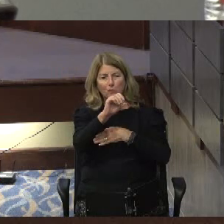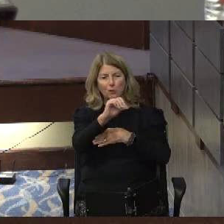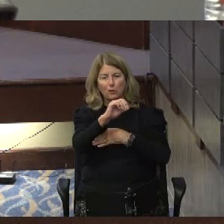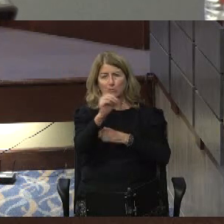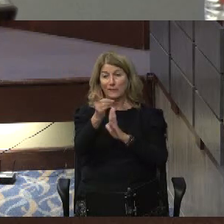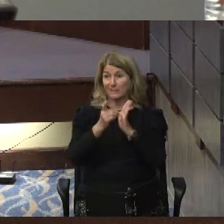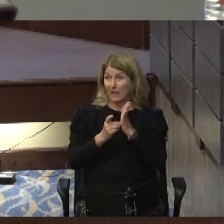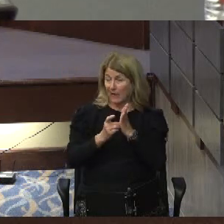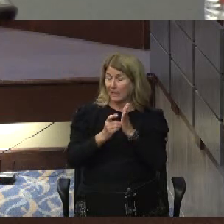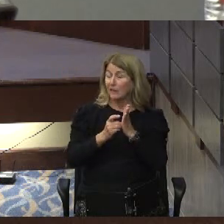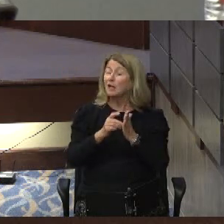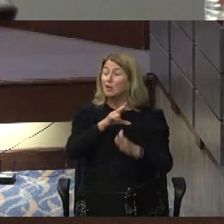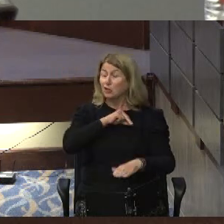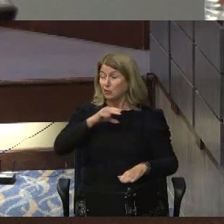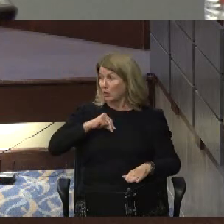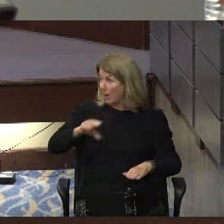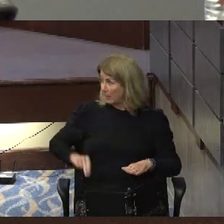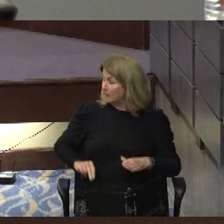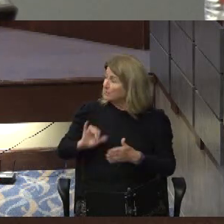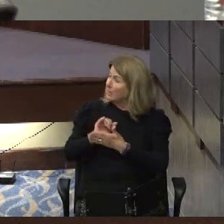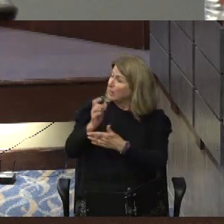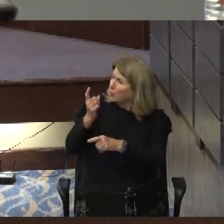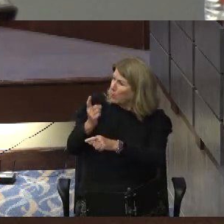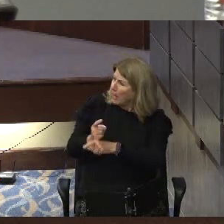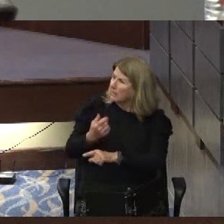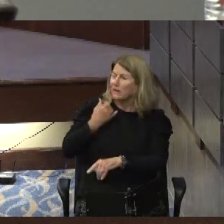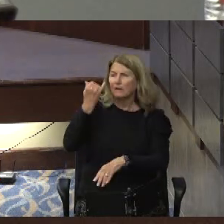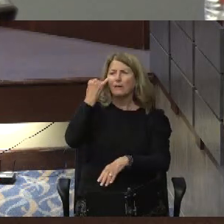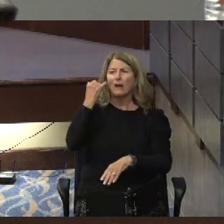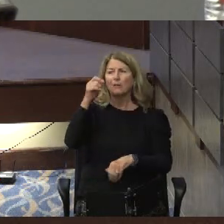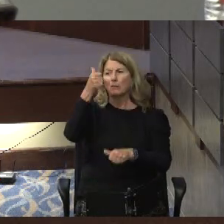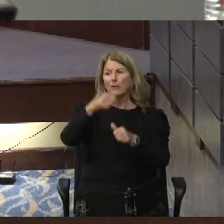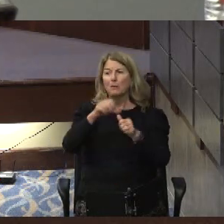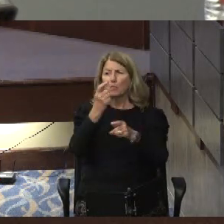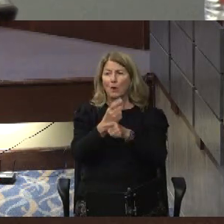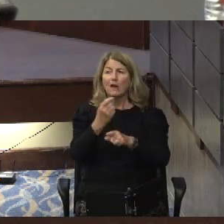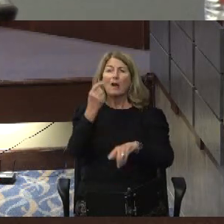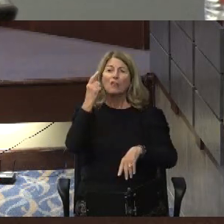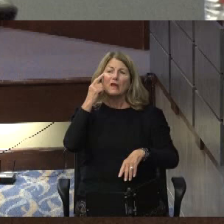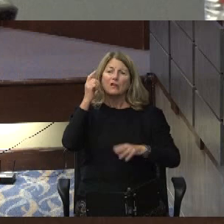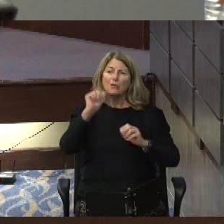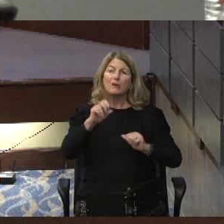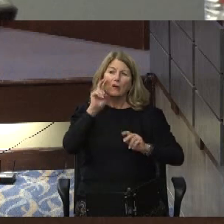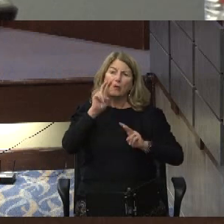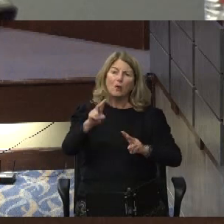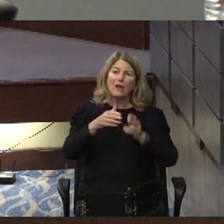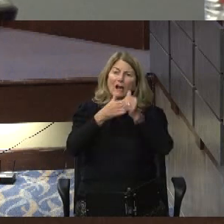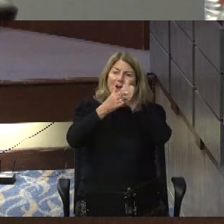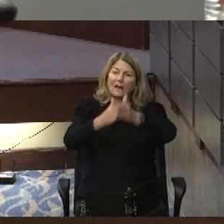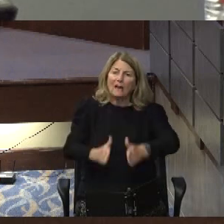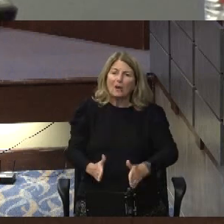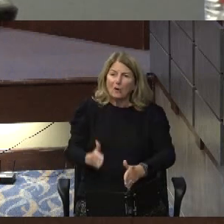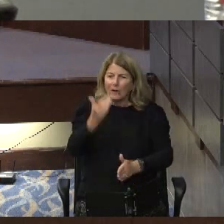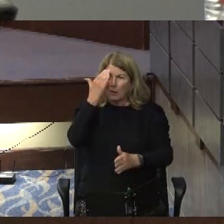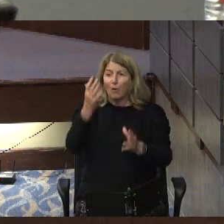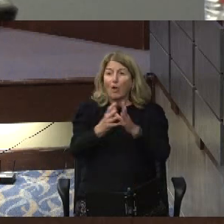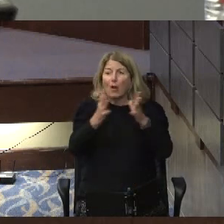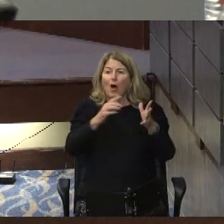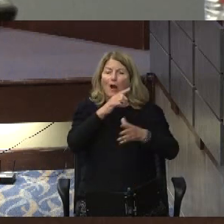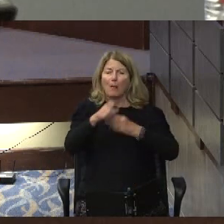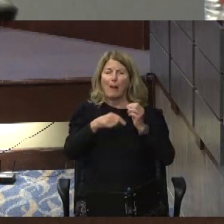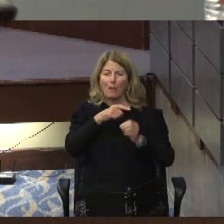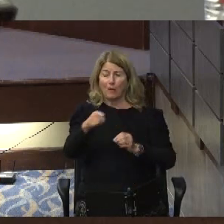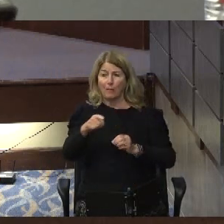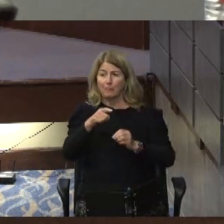Is that right? If I remember right? I think you can look at a leader and get to know a lot about them by the type of people that show